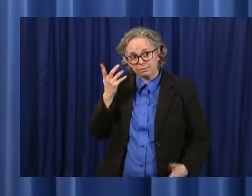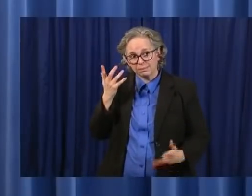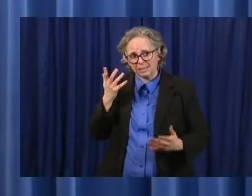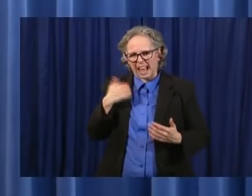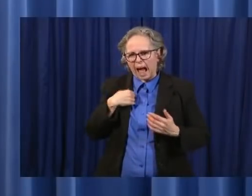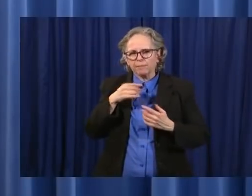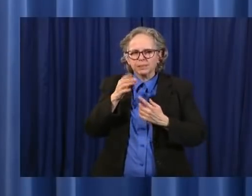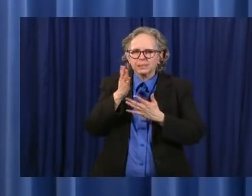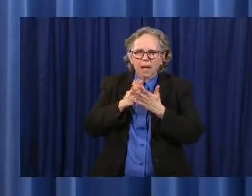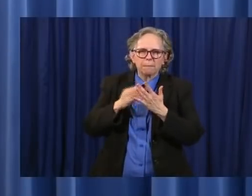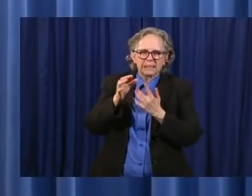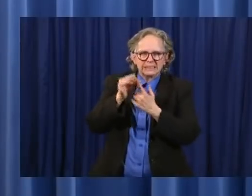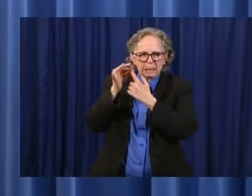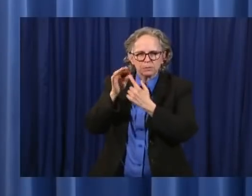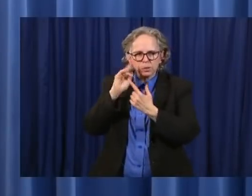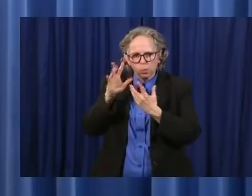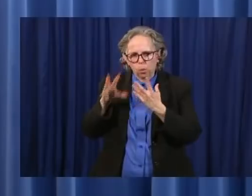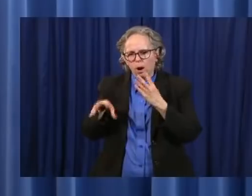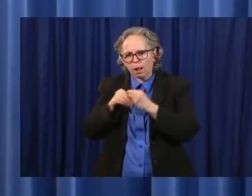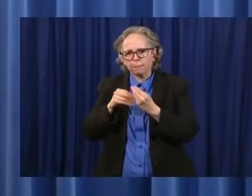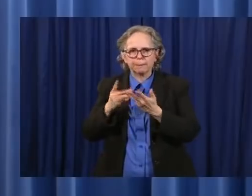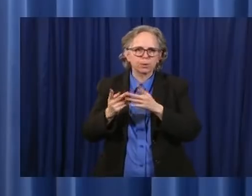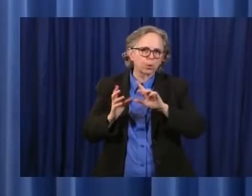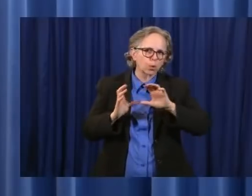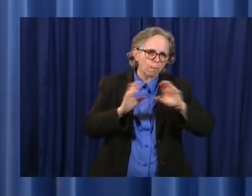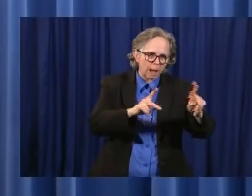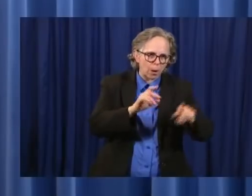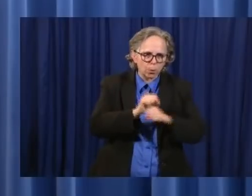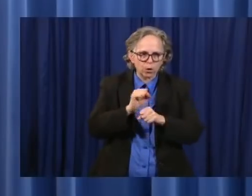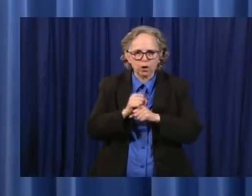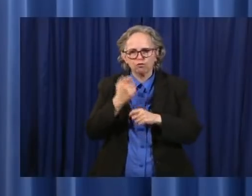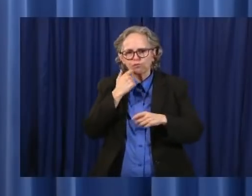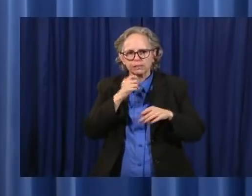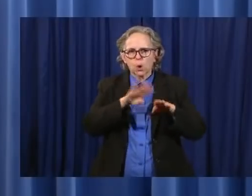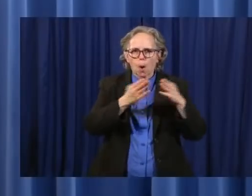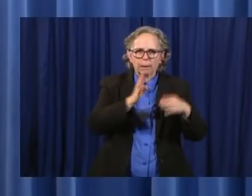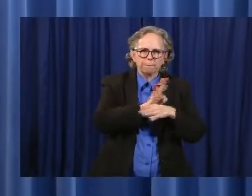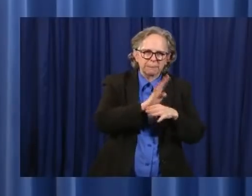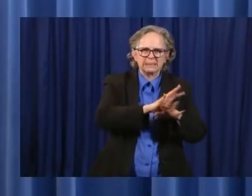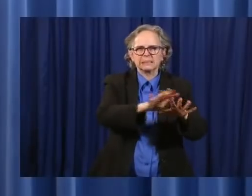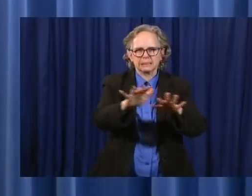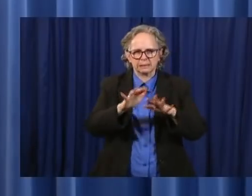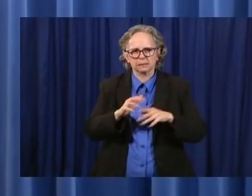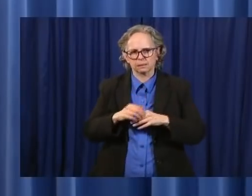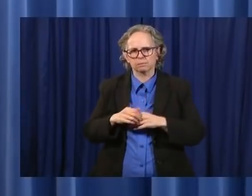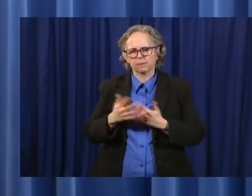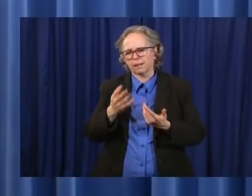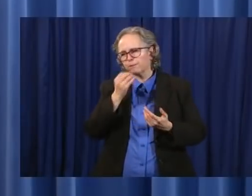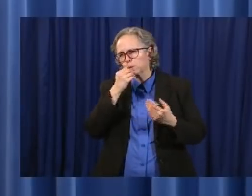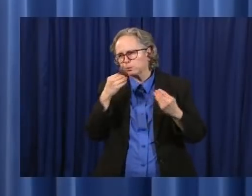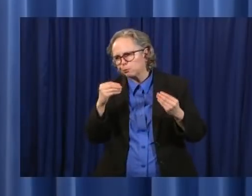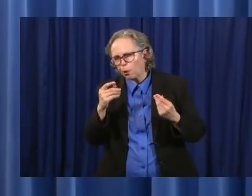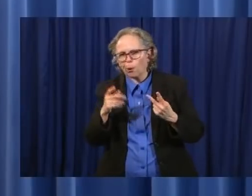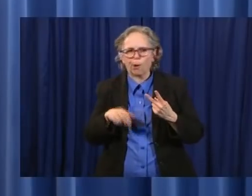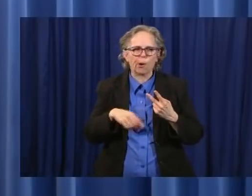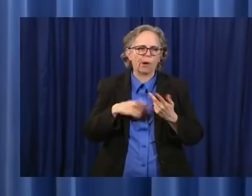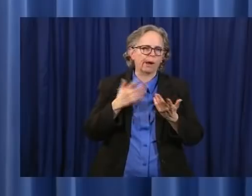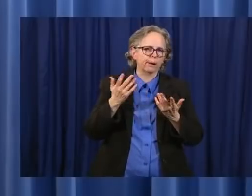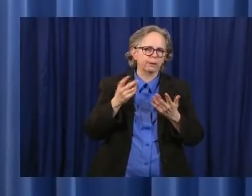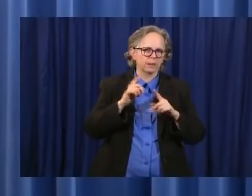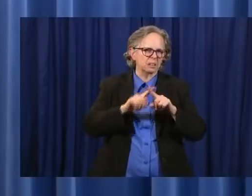the original order continue. People certainly can go to the grocery store. You know,